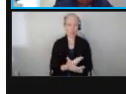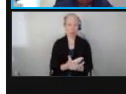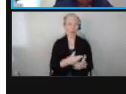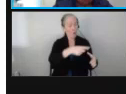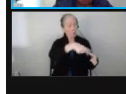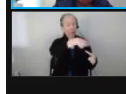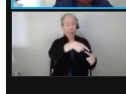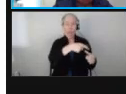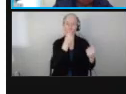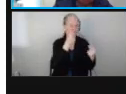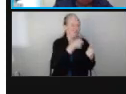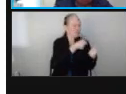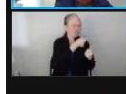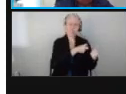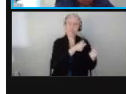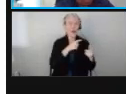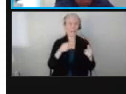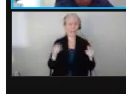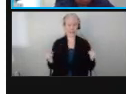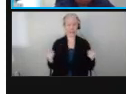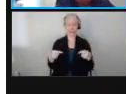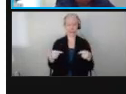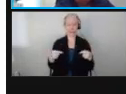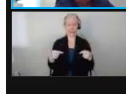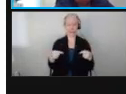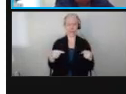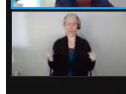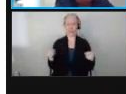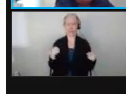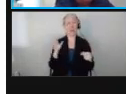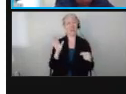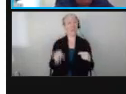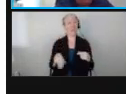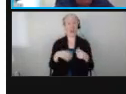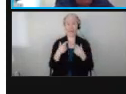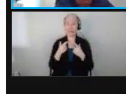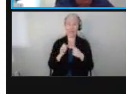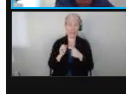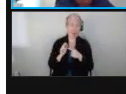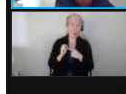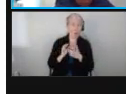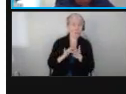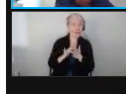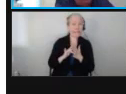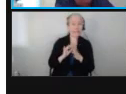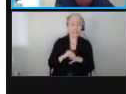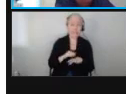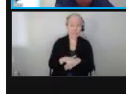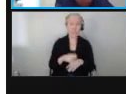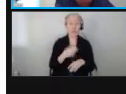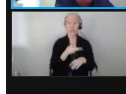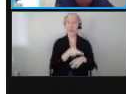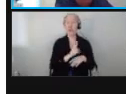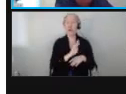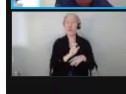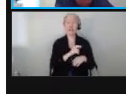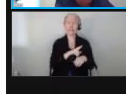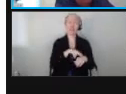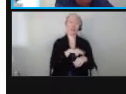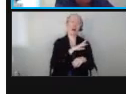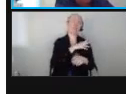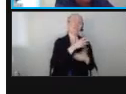That again has overlay from the aeromedical relationship that we discussed. Human nature factors into that, as we've seen in our